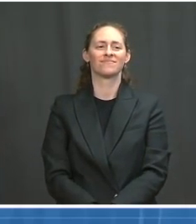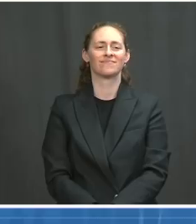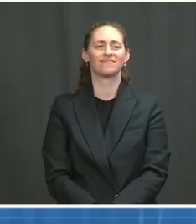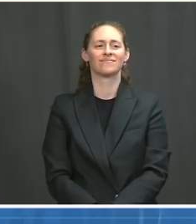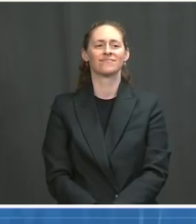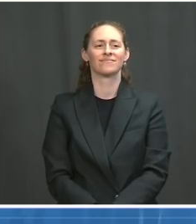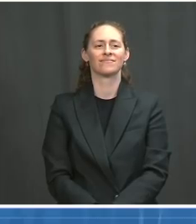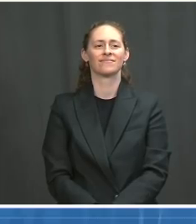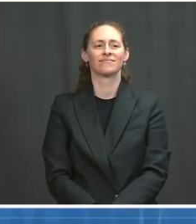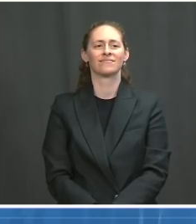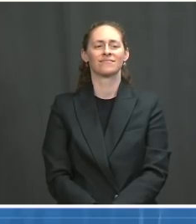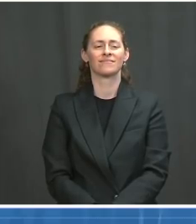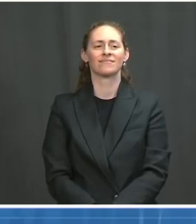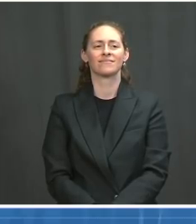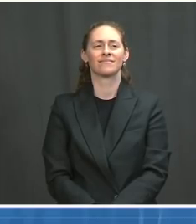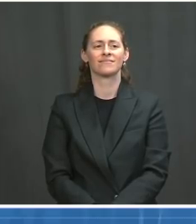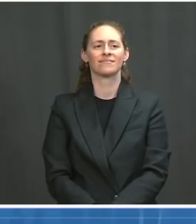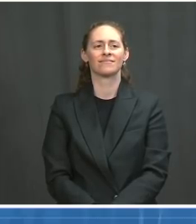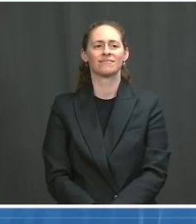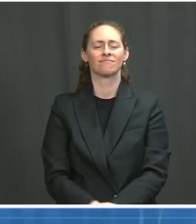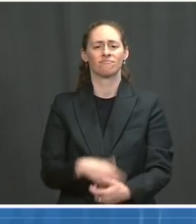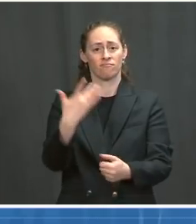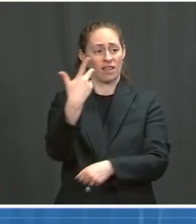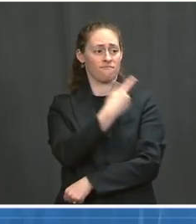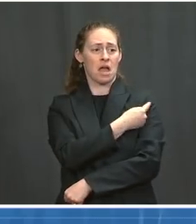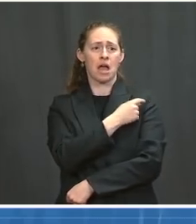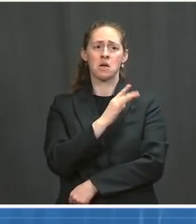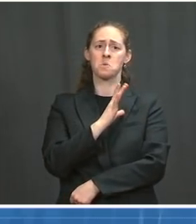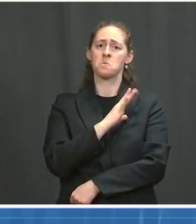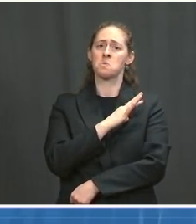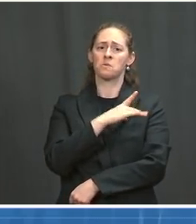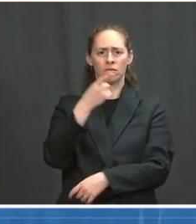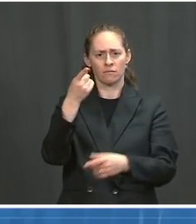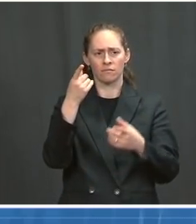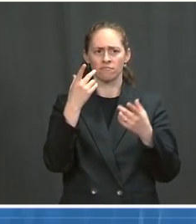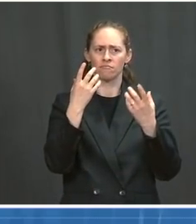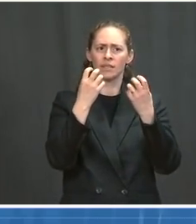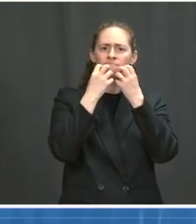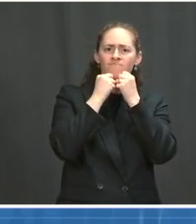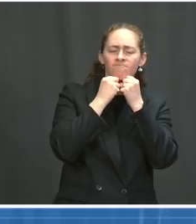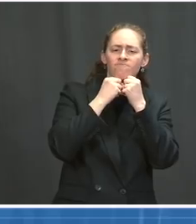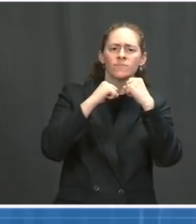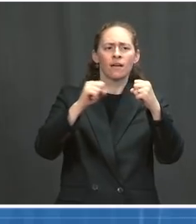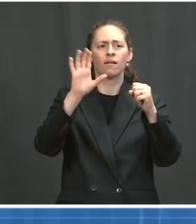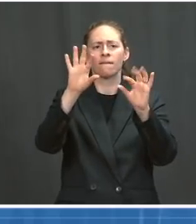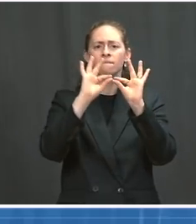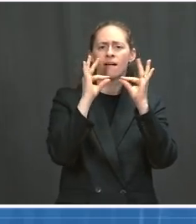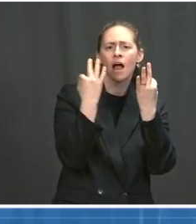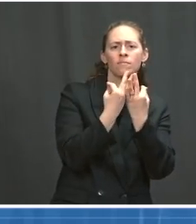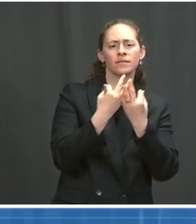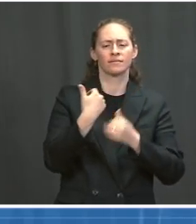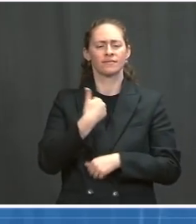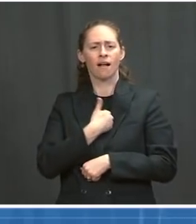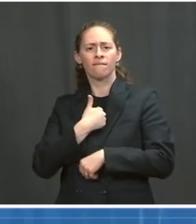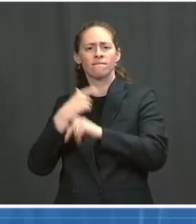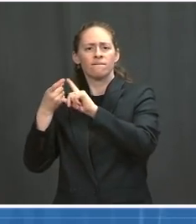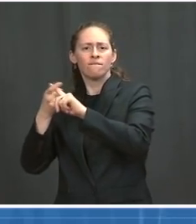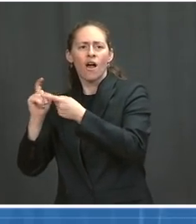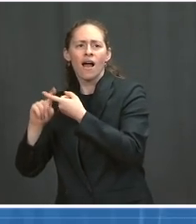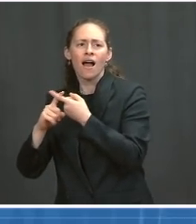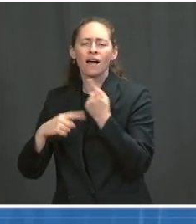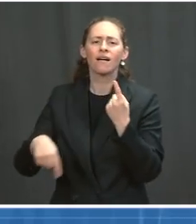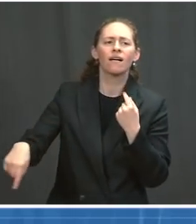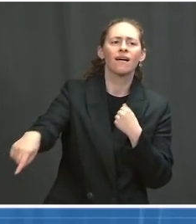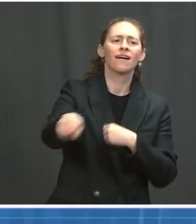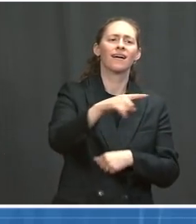who we hold closest to our hearts. To all of you mothers out there, I wish you a very happy Mother's